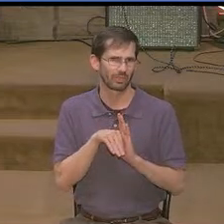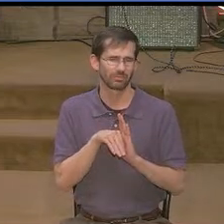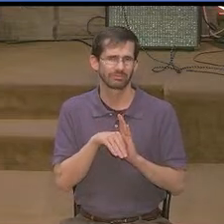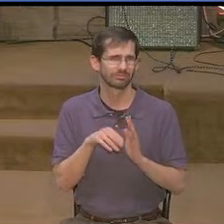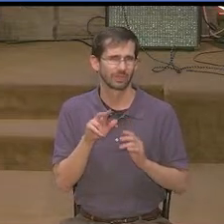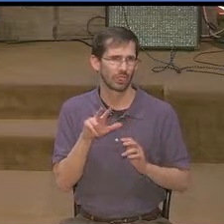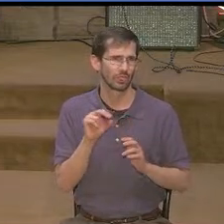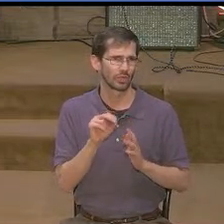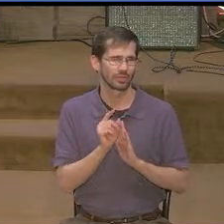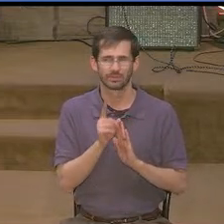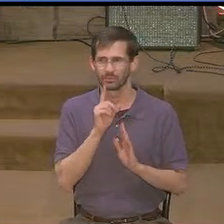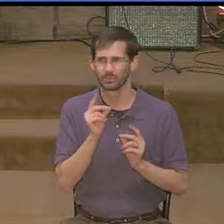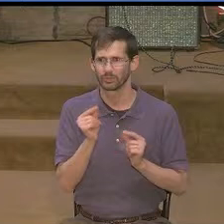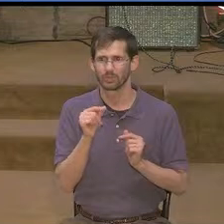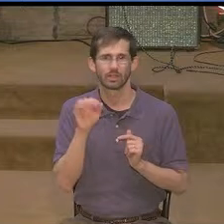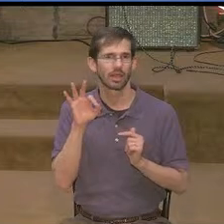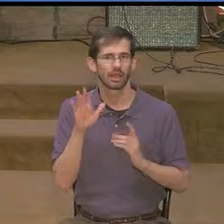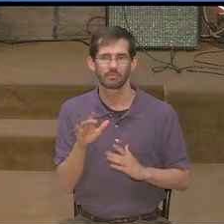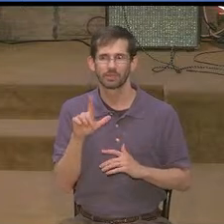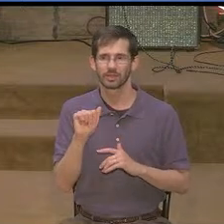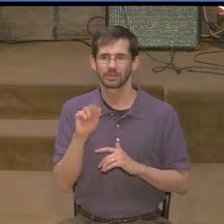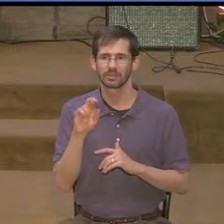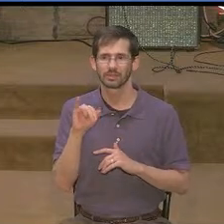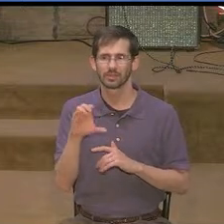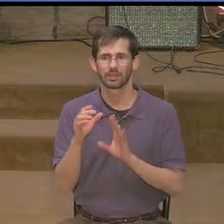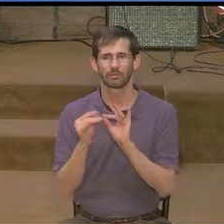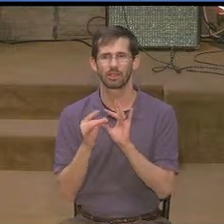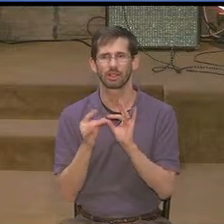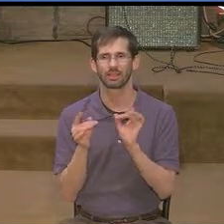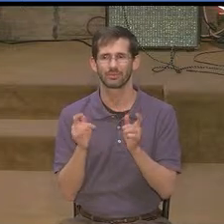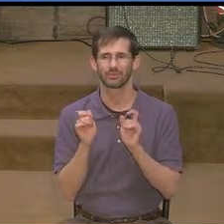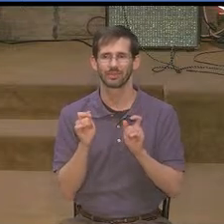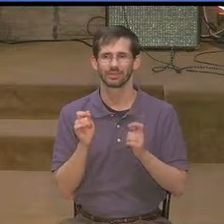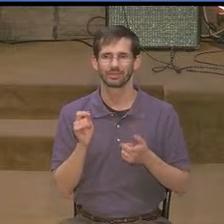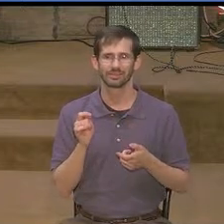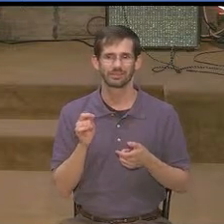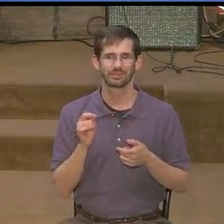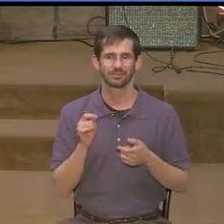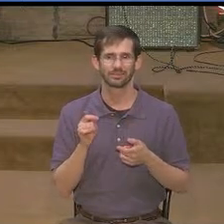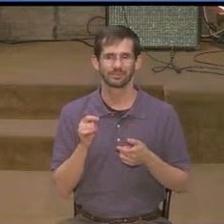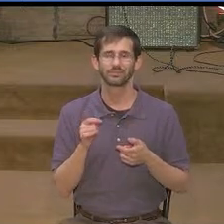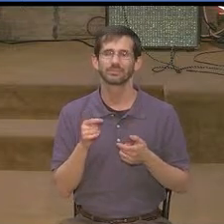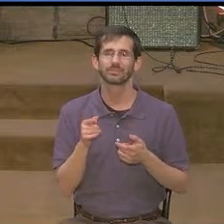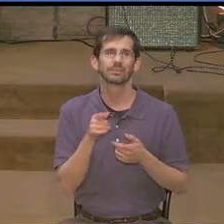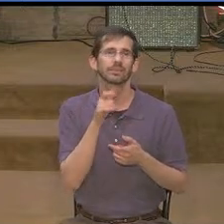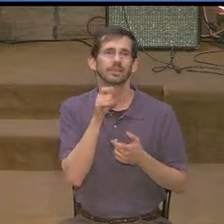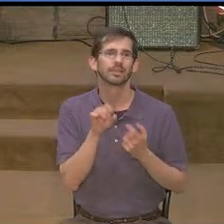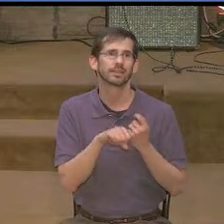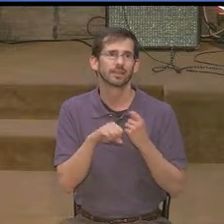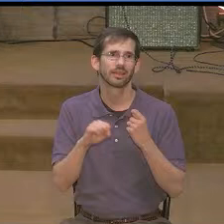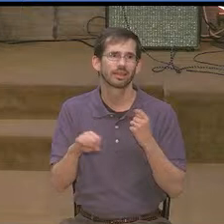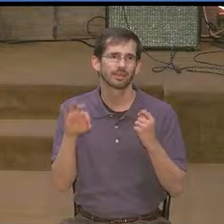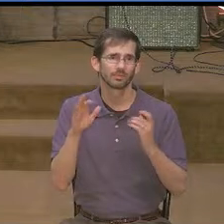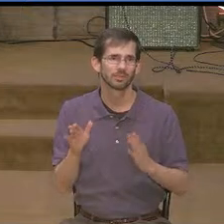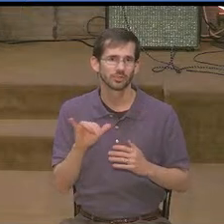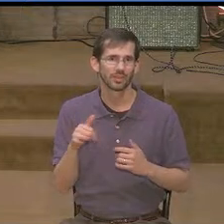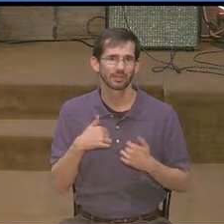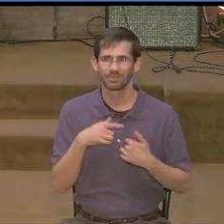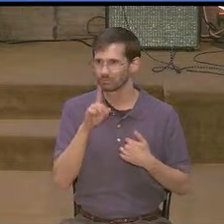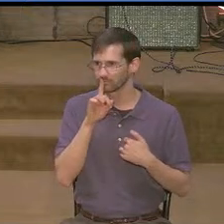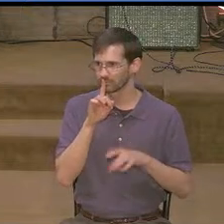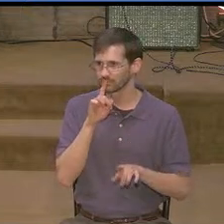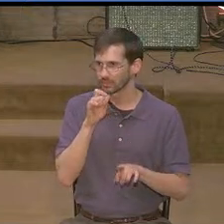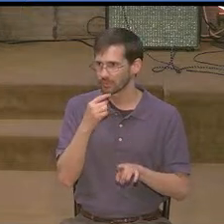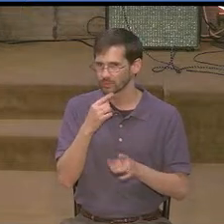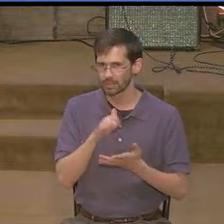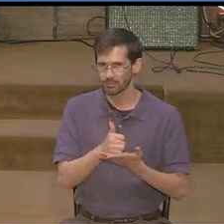quick. Pastor Larry talk quick. And he ain't one of them long-winded preachers like me. Don't you say amen.